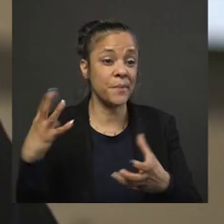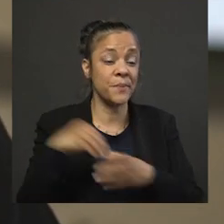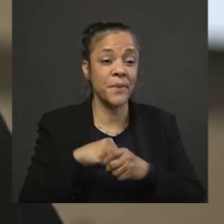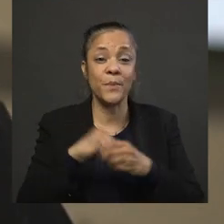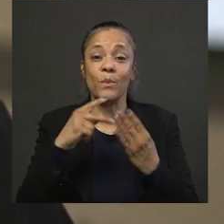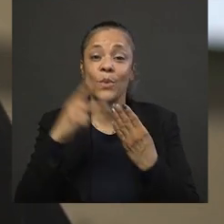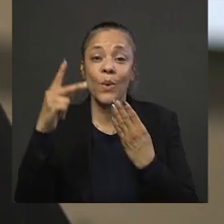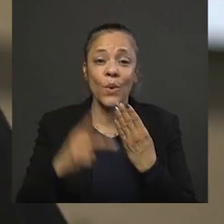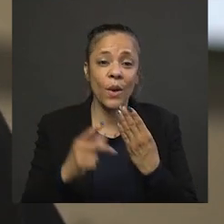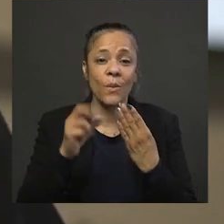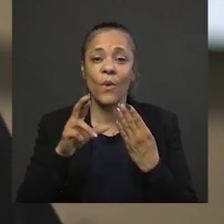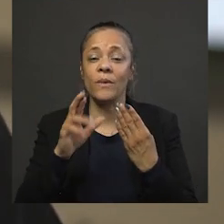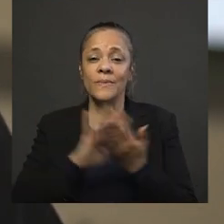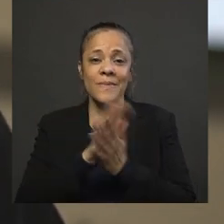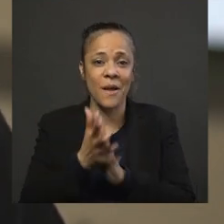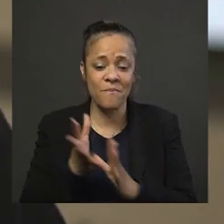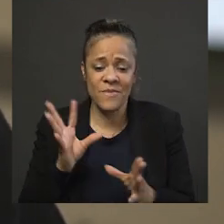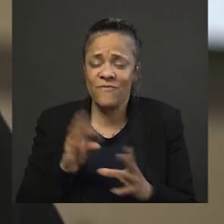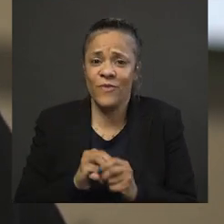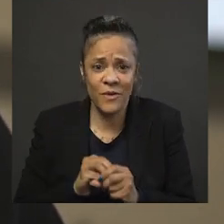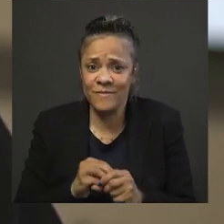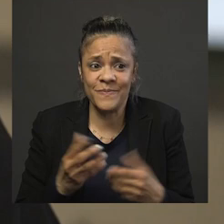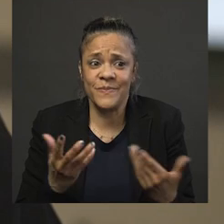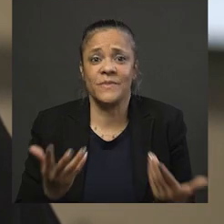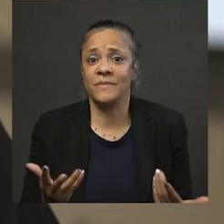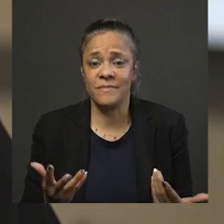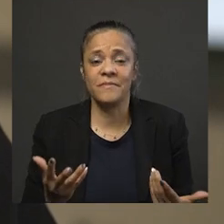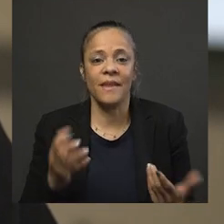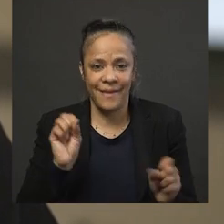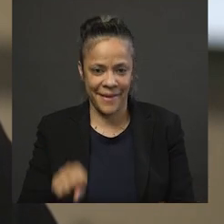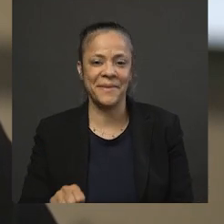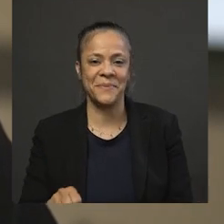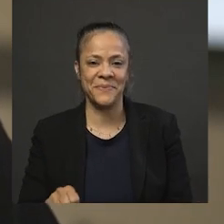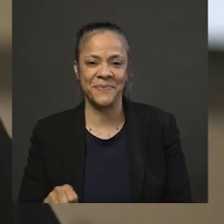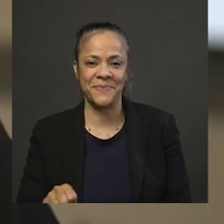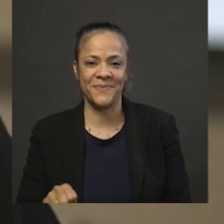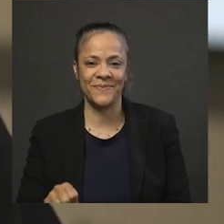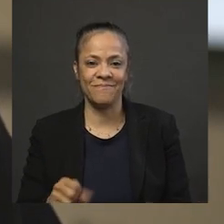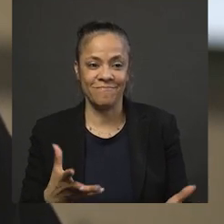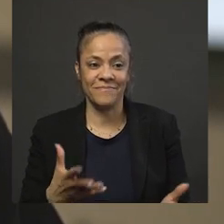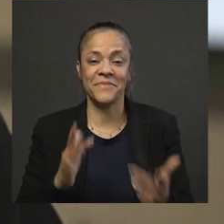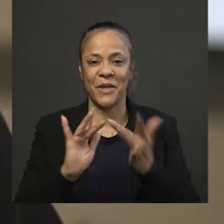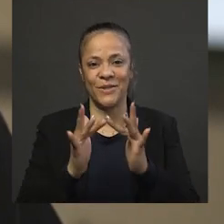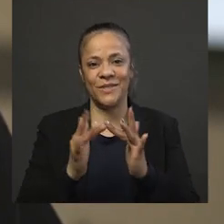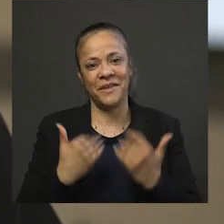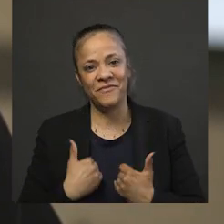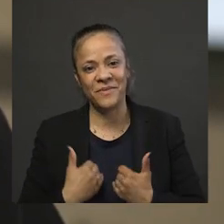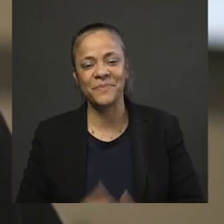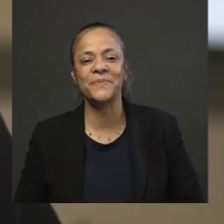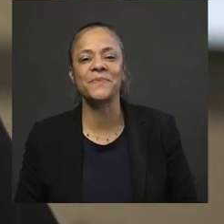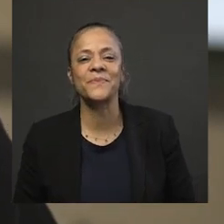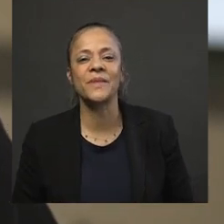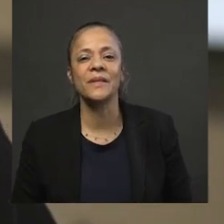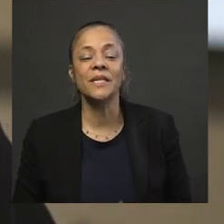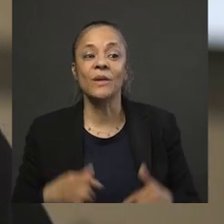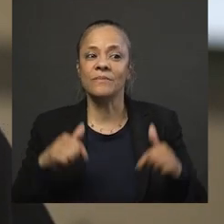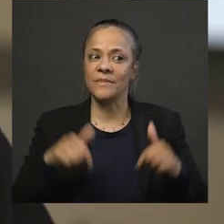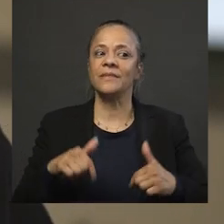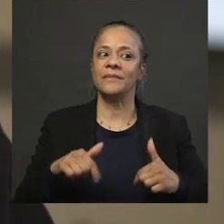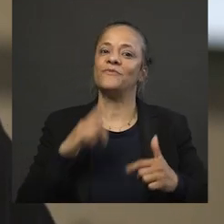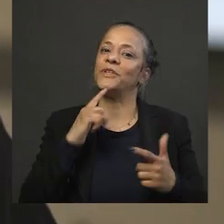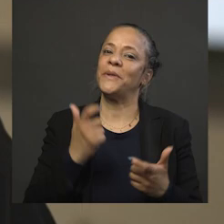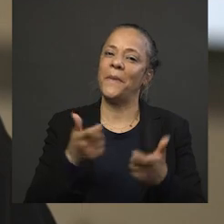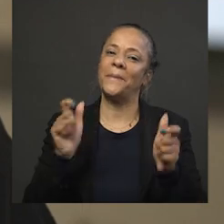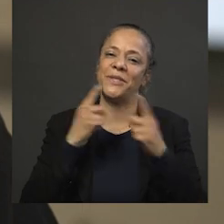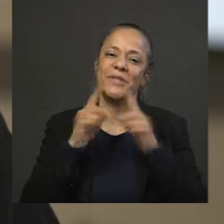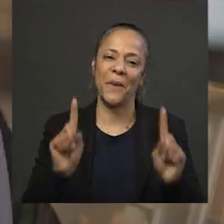of program or becoming civically engaged or involved can do so using internet access. So this for us has been a